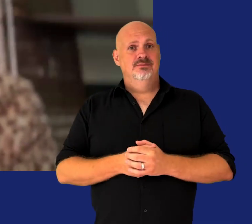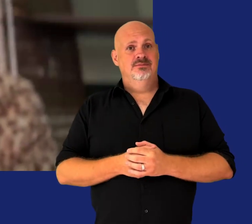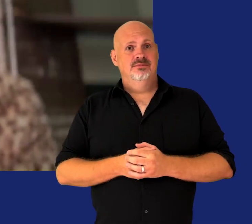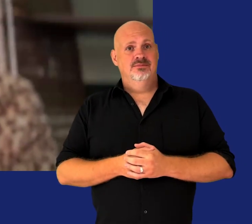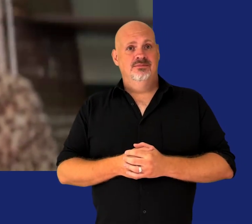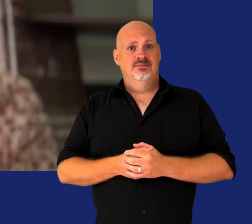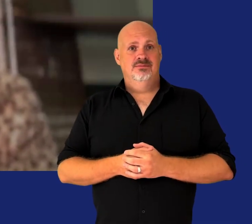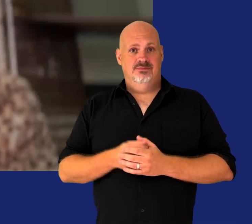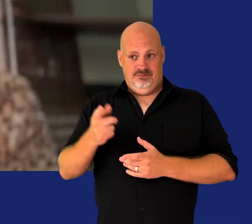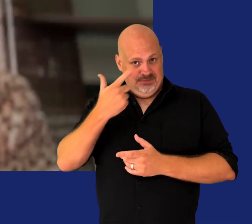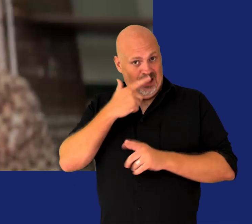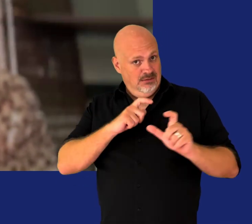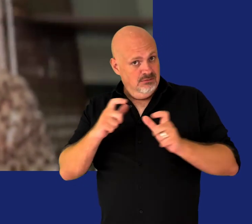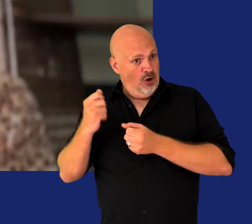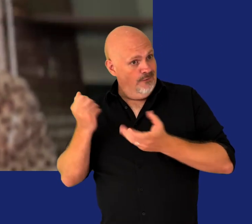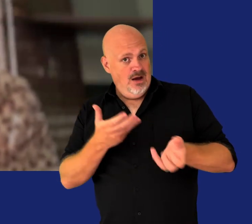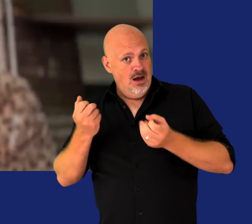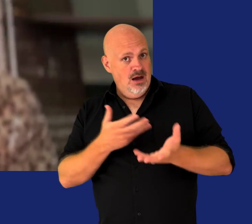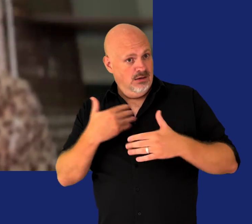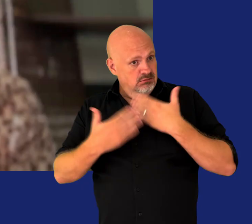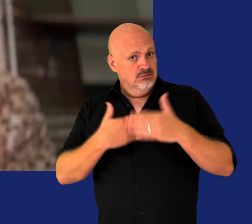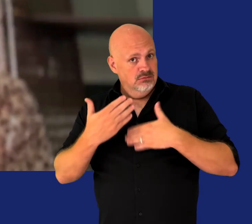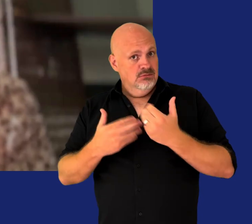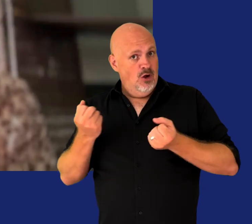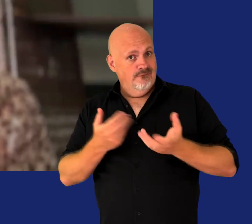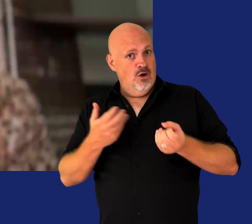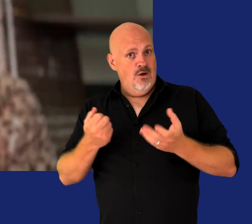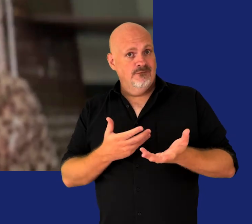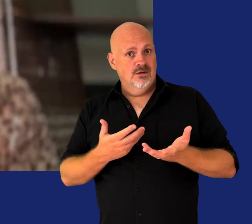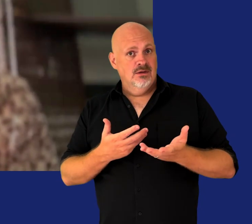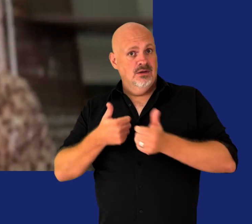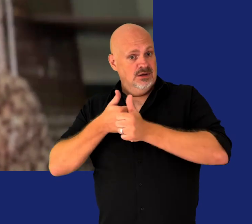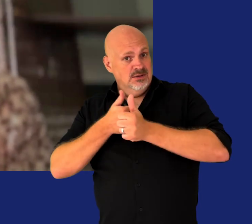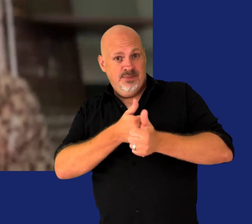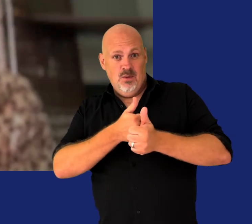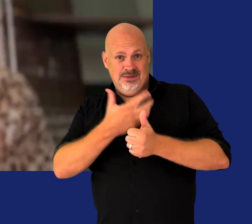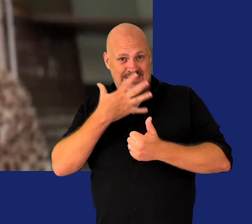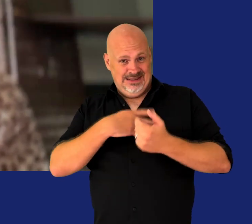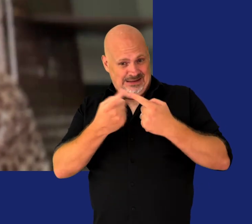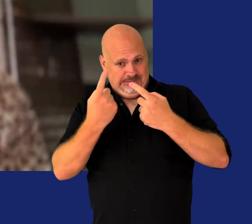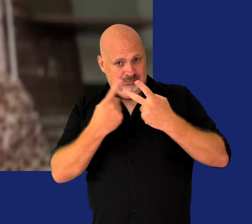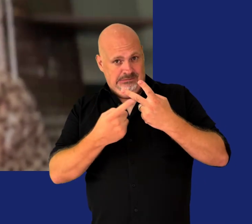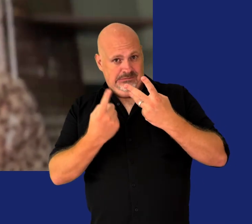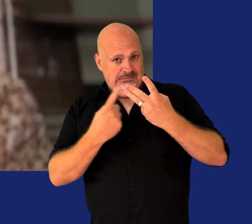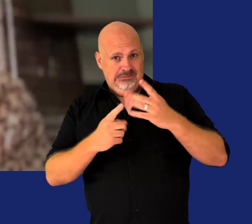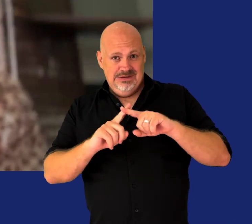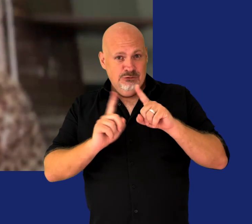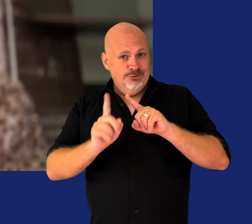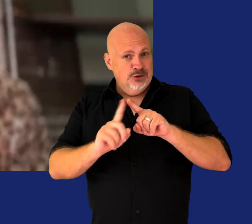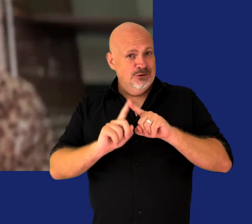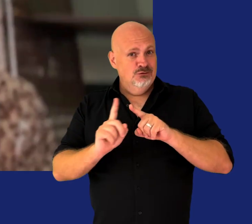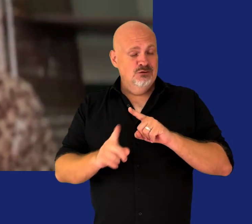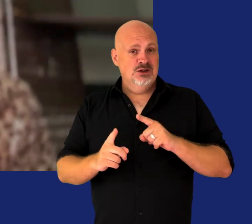providers as well. Is this something that they can keep offering? And support needs to be on so